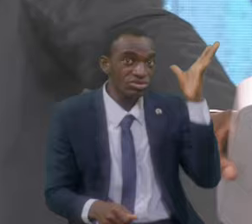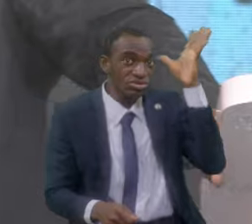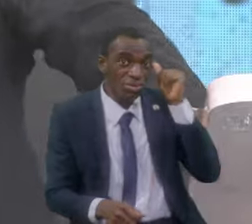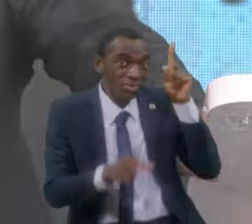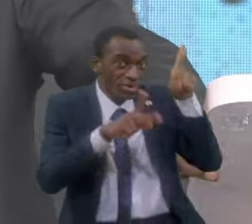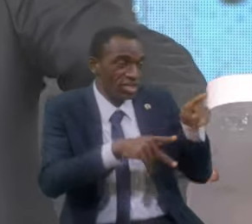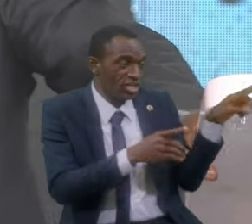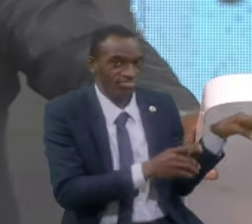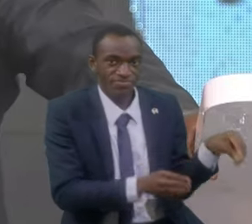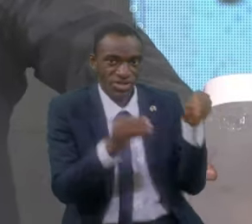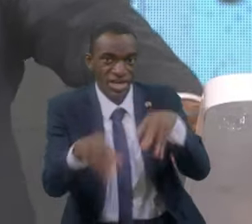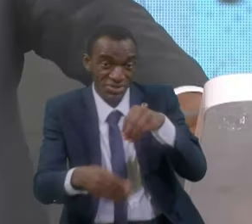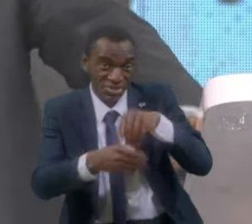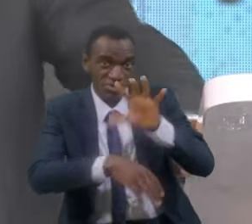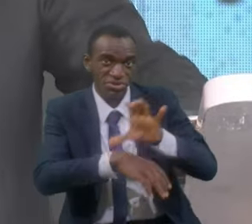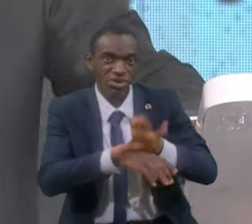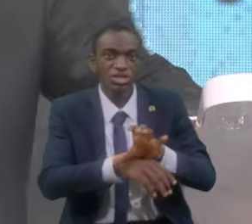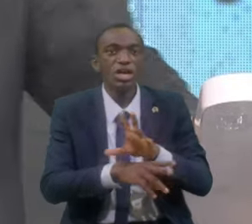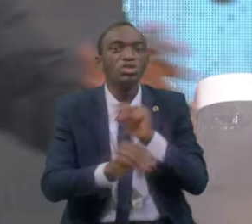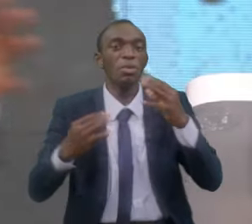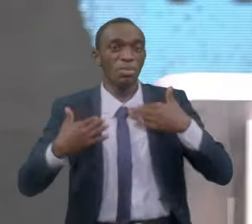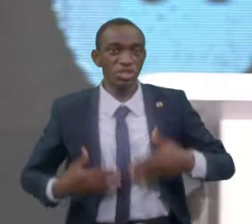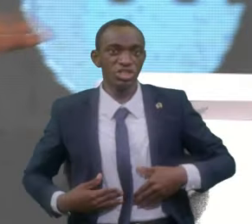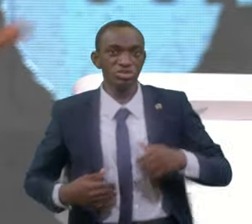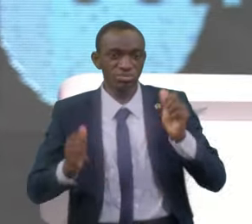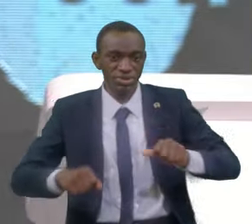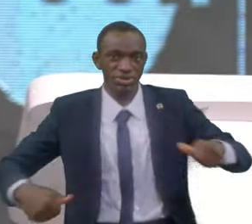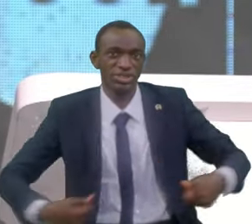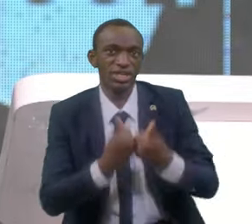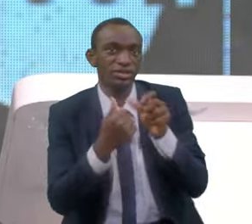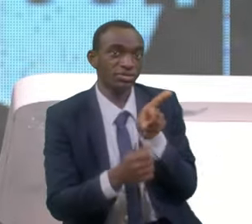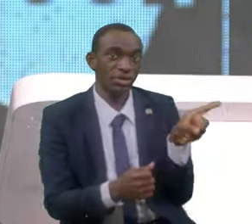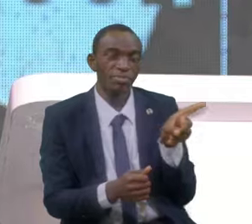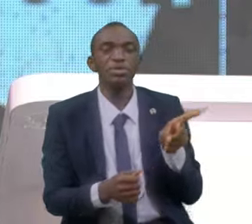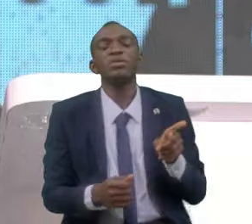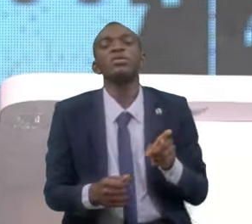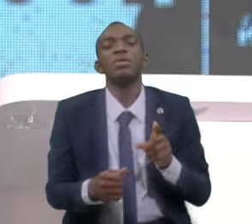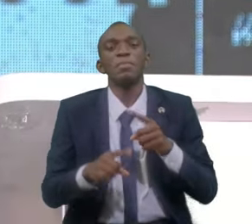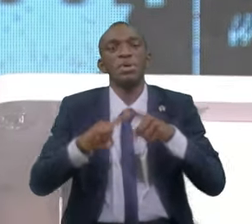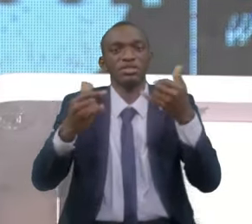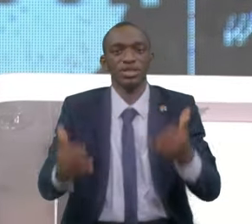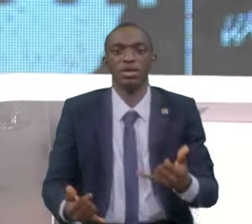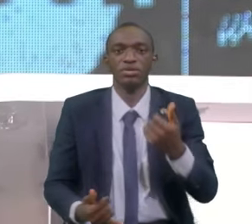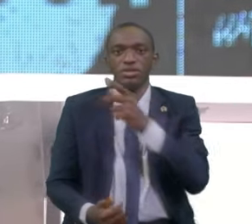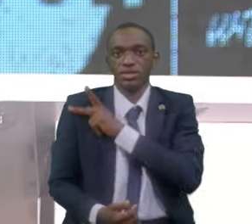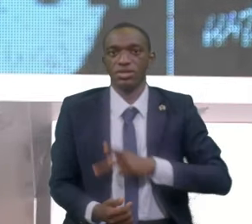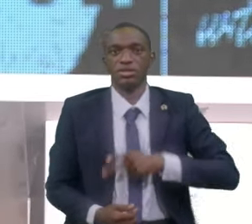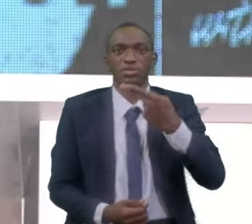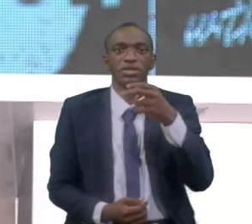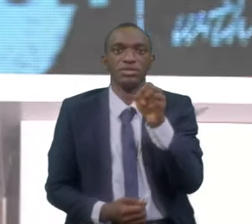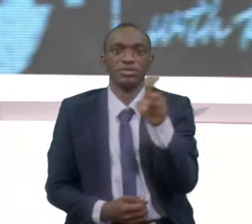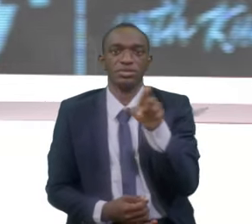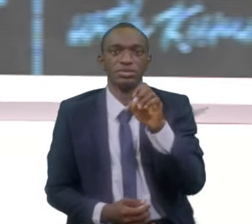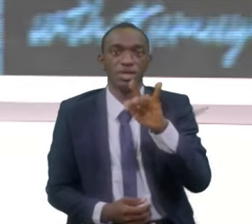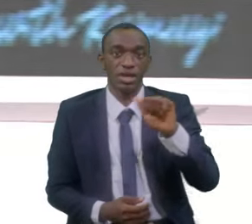over, and nobody could challenge anything like that. But Hezekiah come, and you come at a